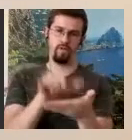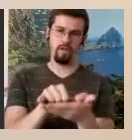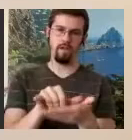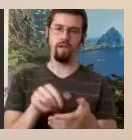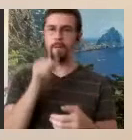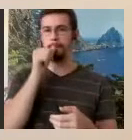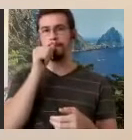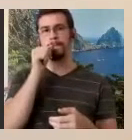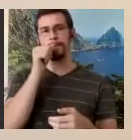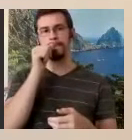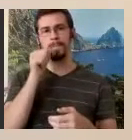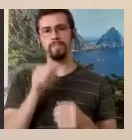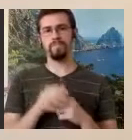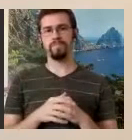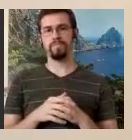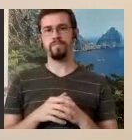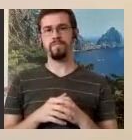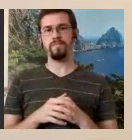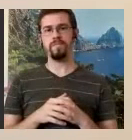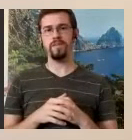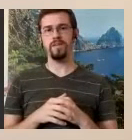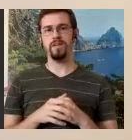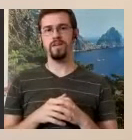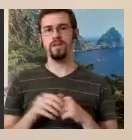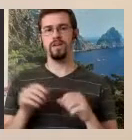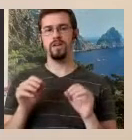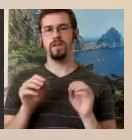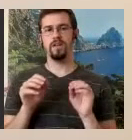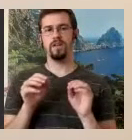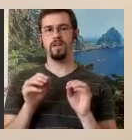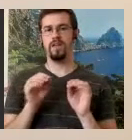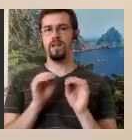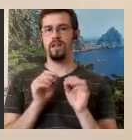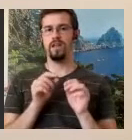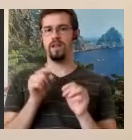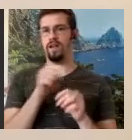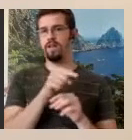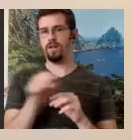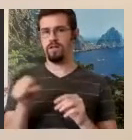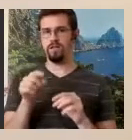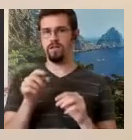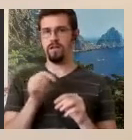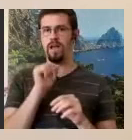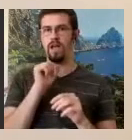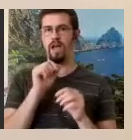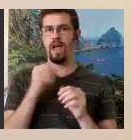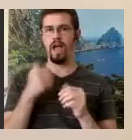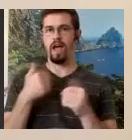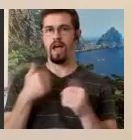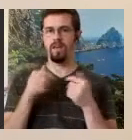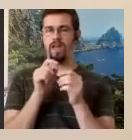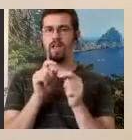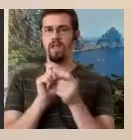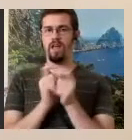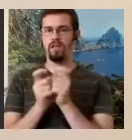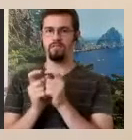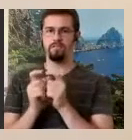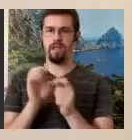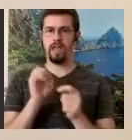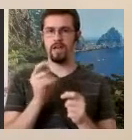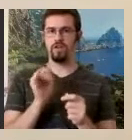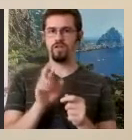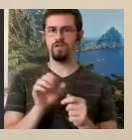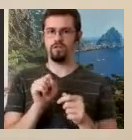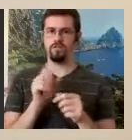these 10 literature puddles have ever used the full glyph set of base symbols of the ISWA 2010. So